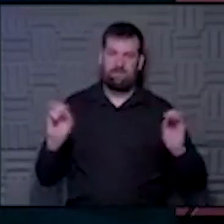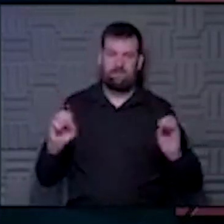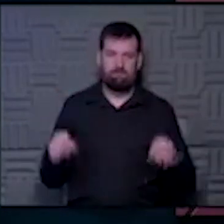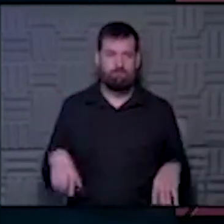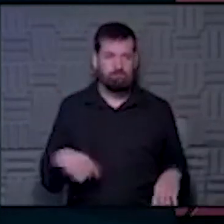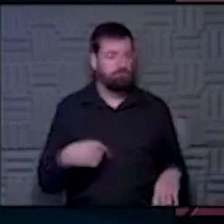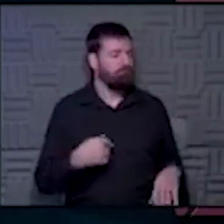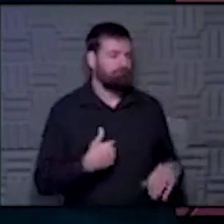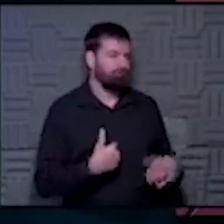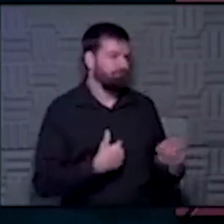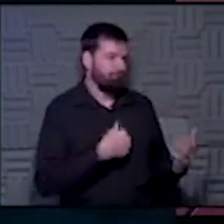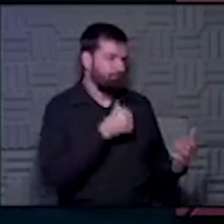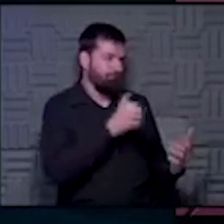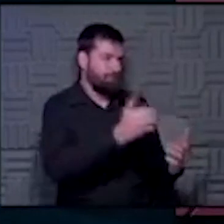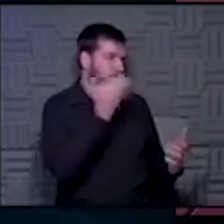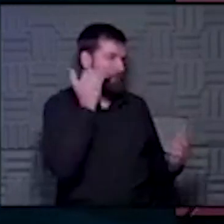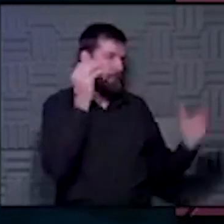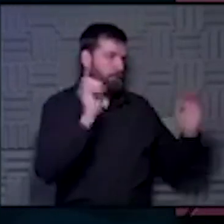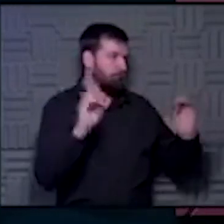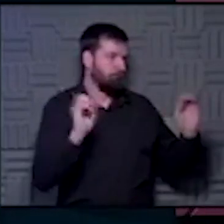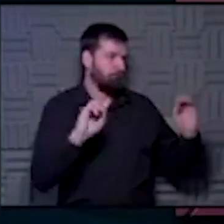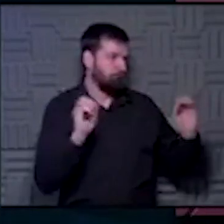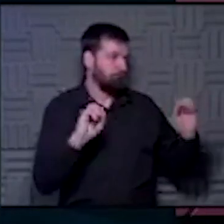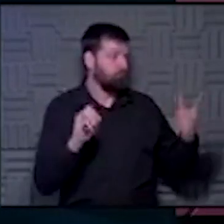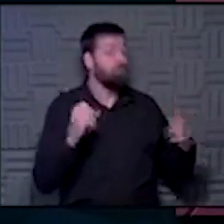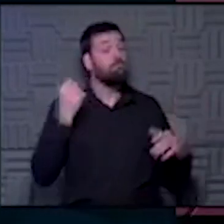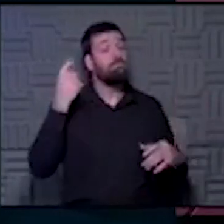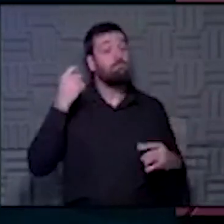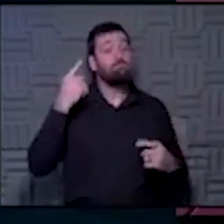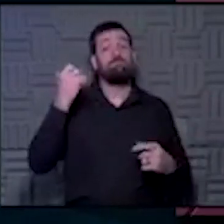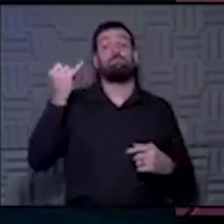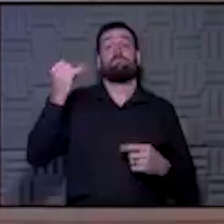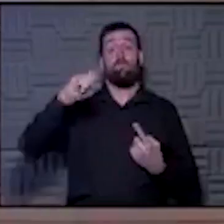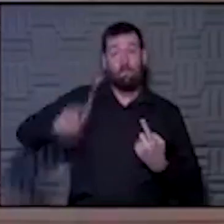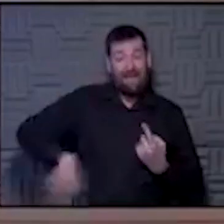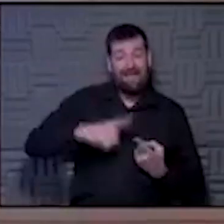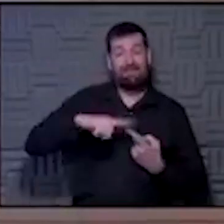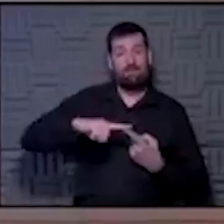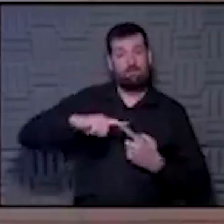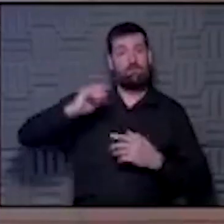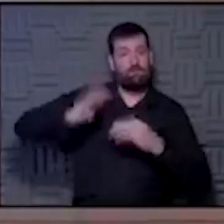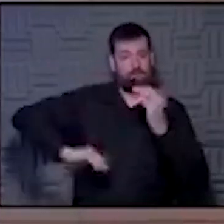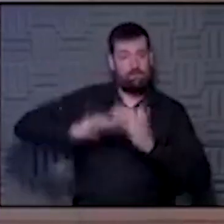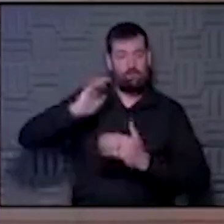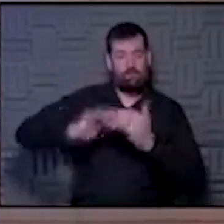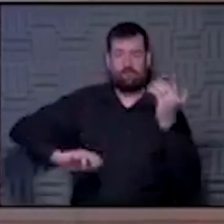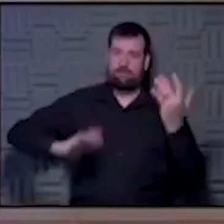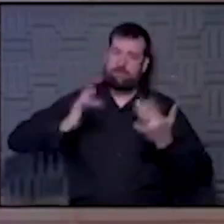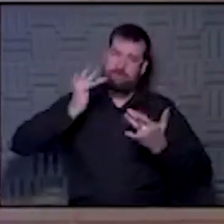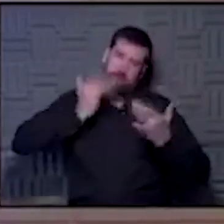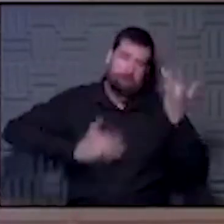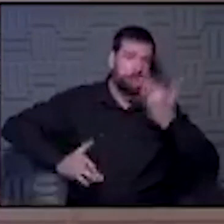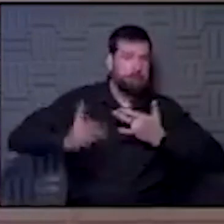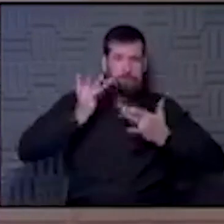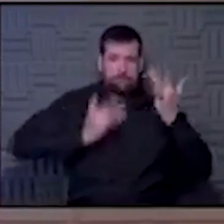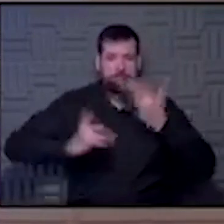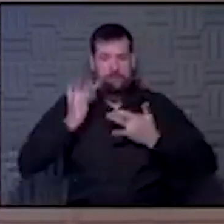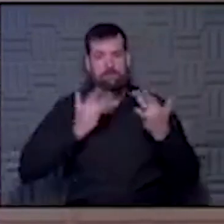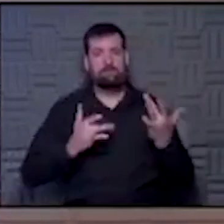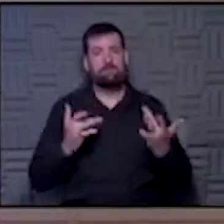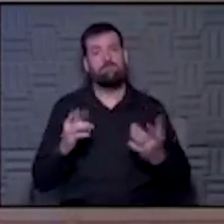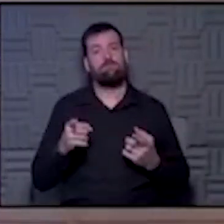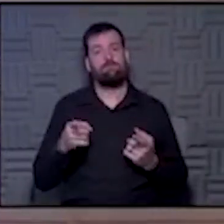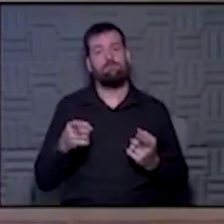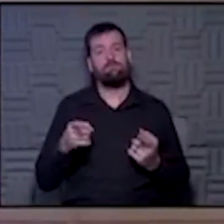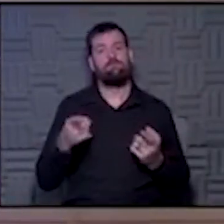I also am not aware of such a pool. That said, when a facility is really in the direst of straits, I know that they have